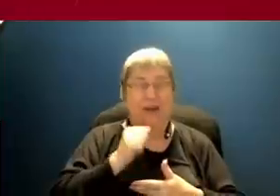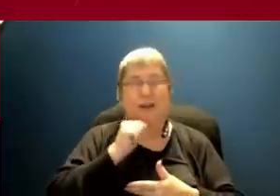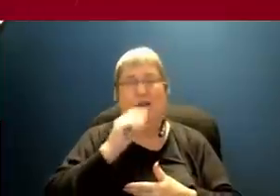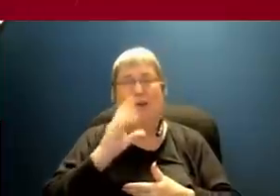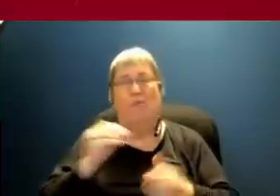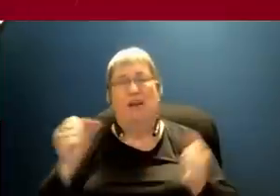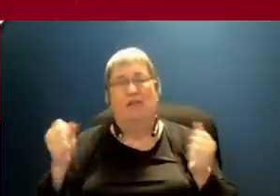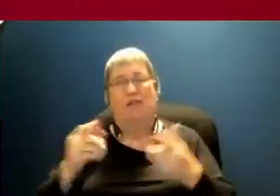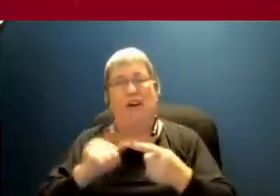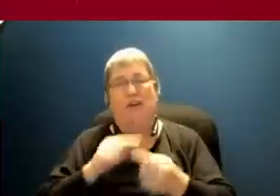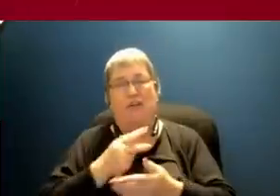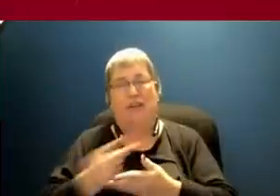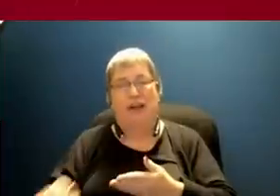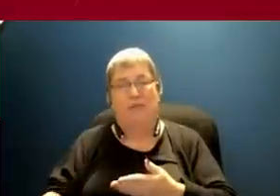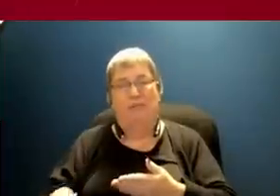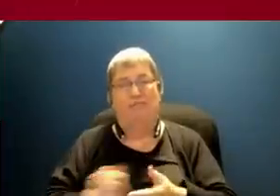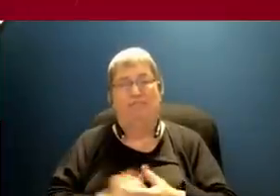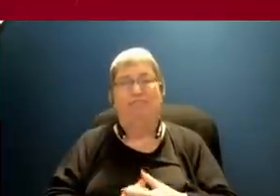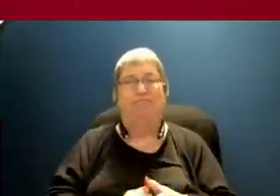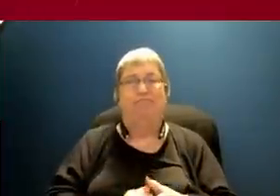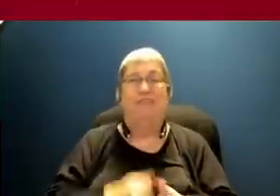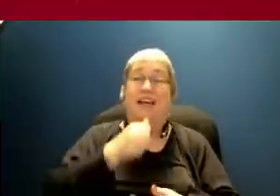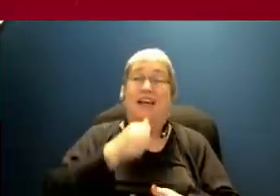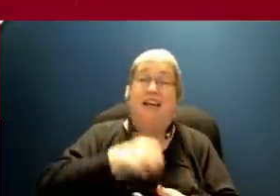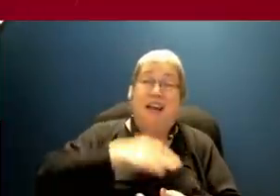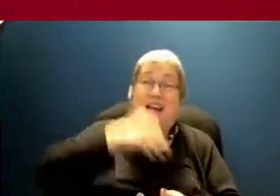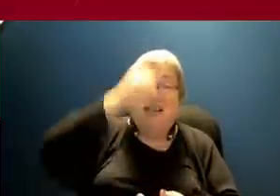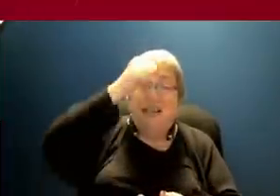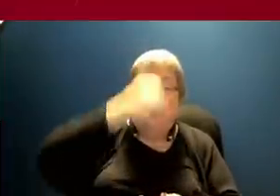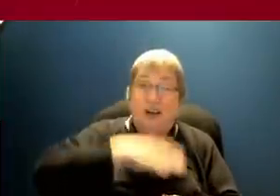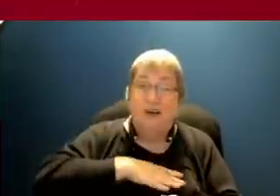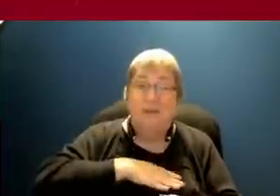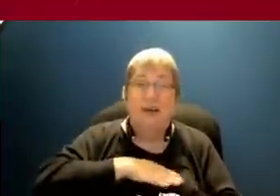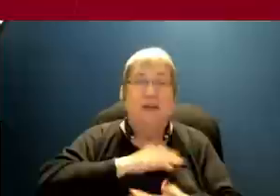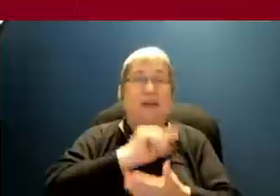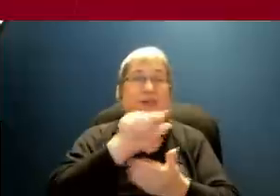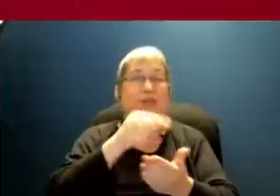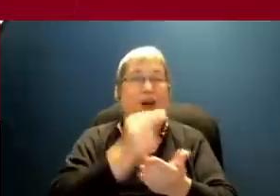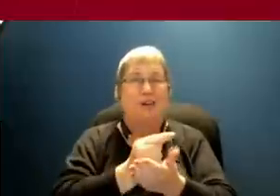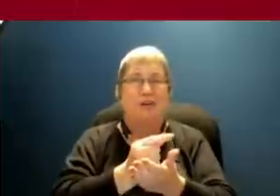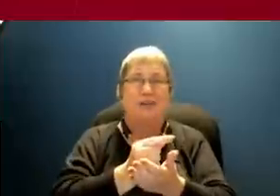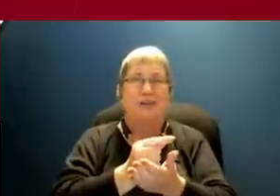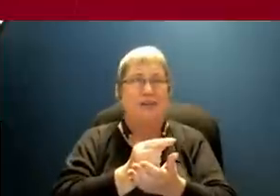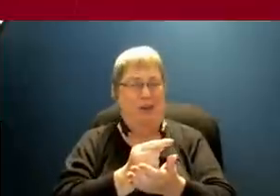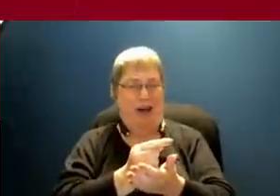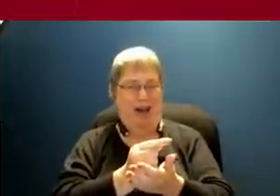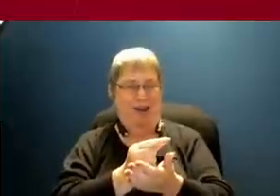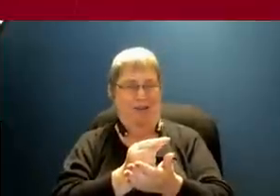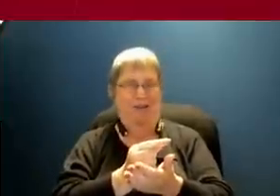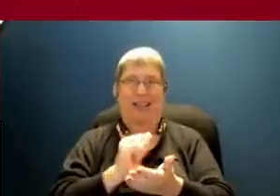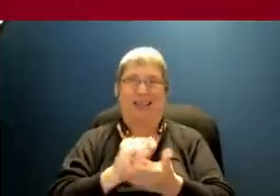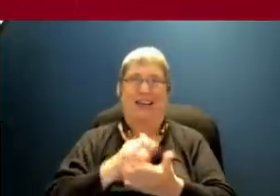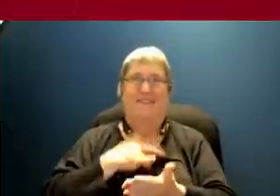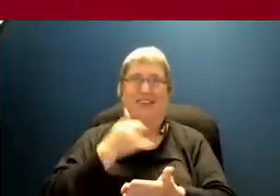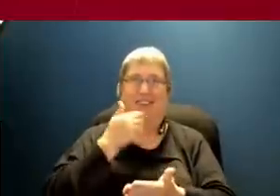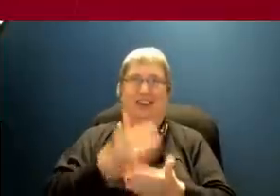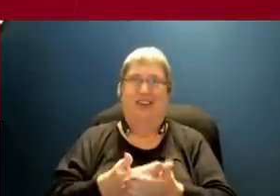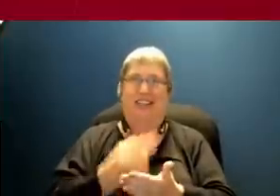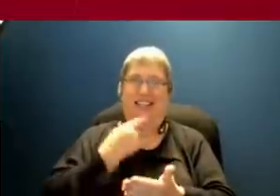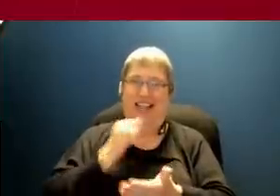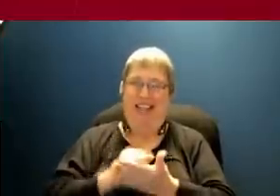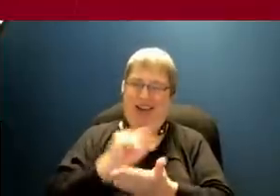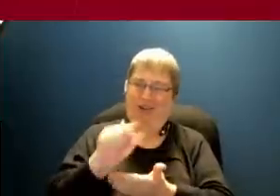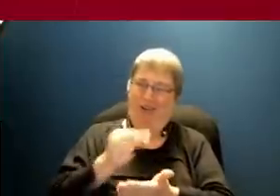Ladies and gentlemen, graduates, yeah, it sounds good to say, doesn't it? Graduates, life is